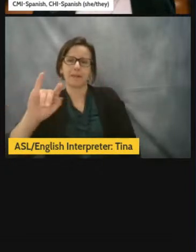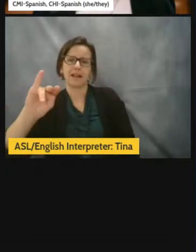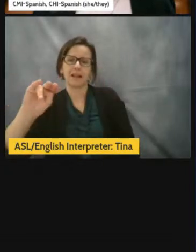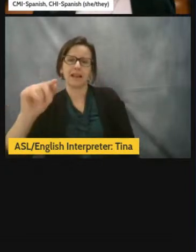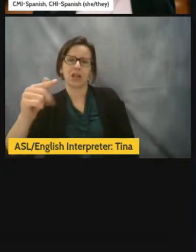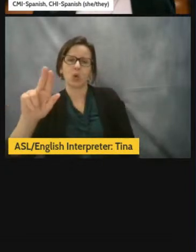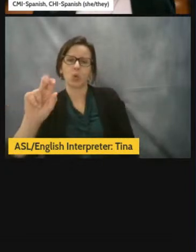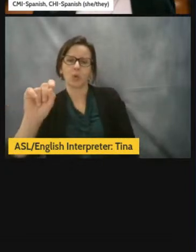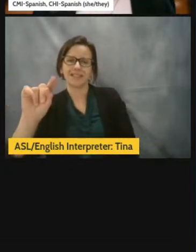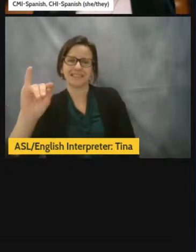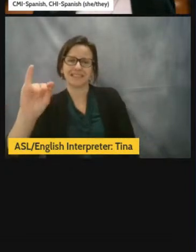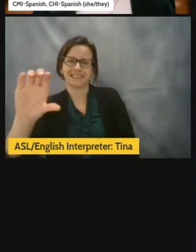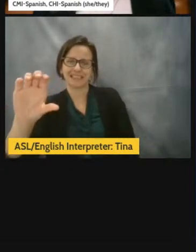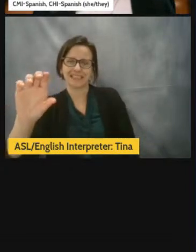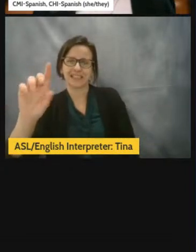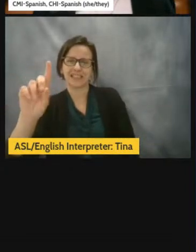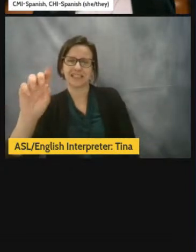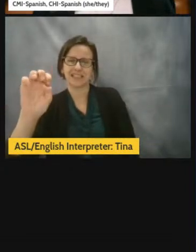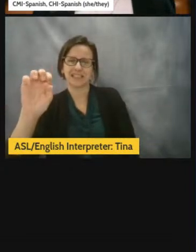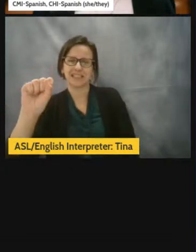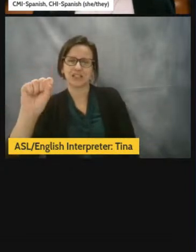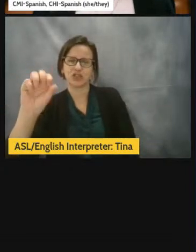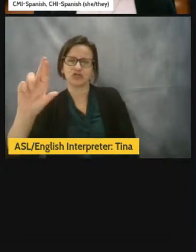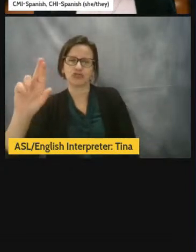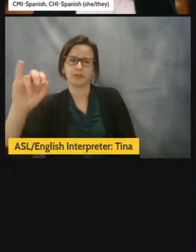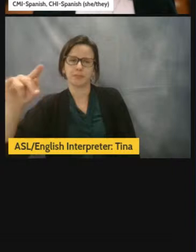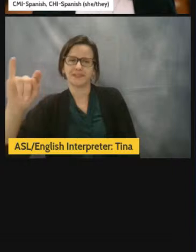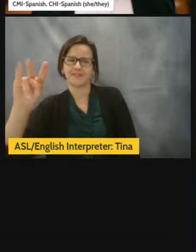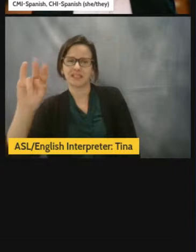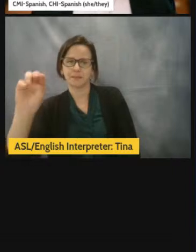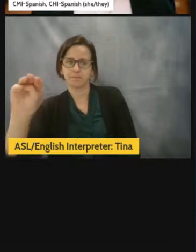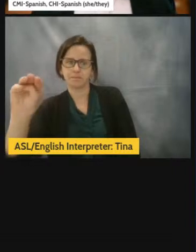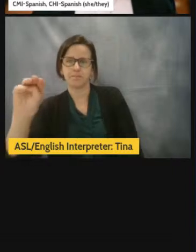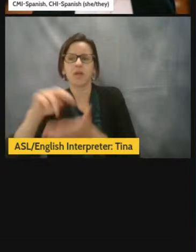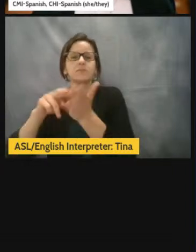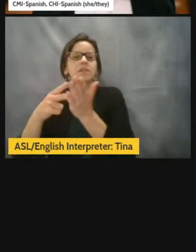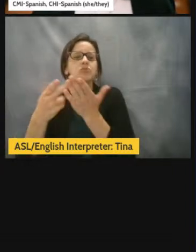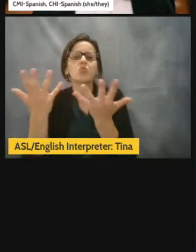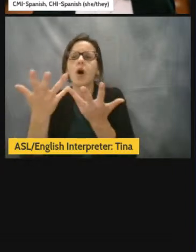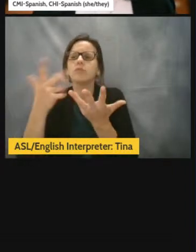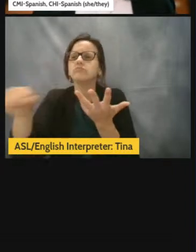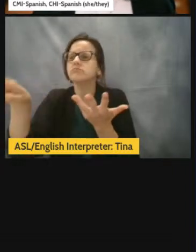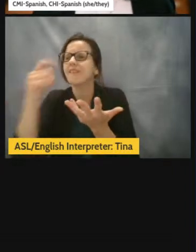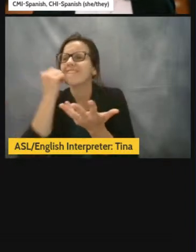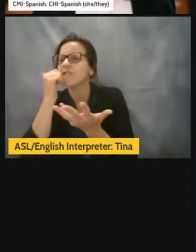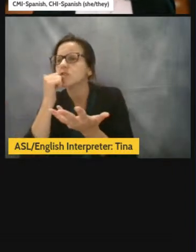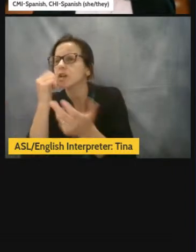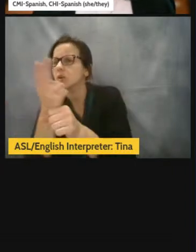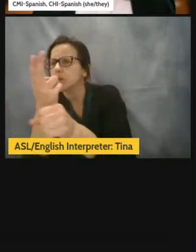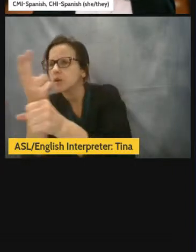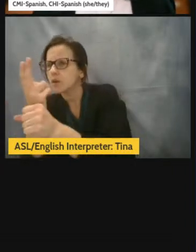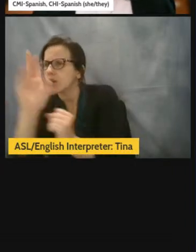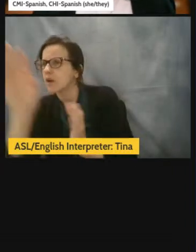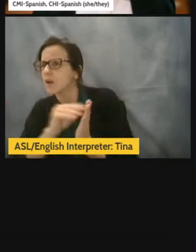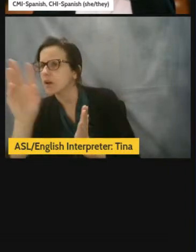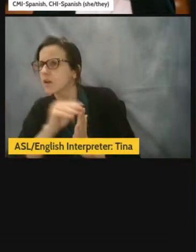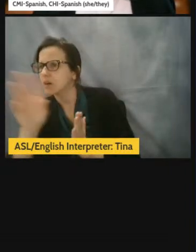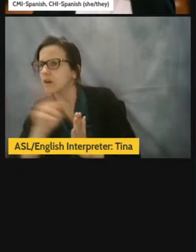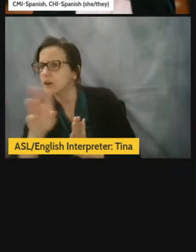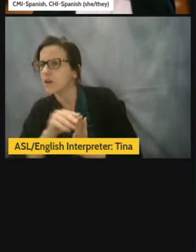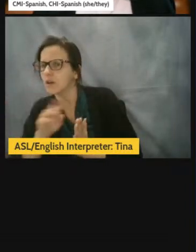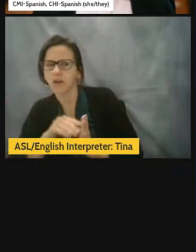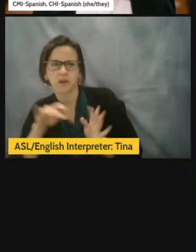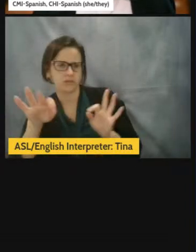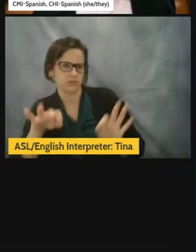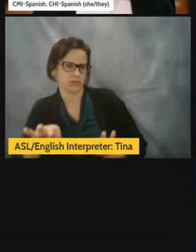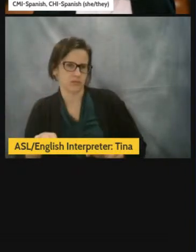as it exists in real use. So I'm going to give you some examples of these. Now, for linguistic prescriptivism,